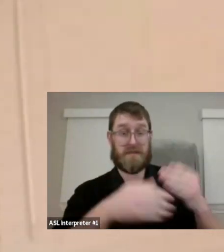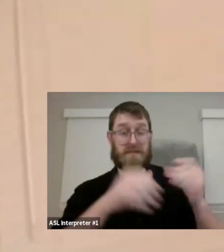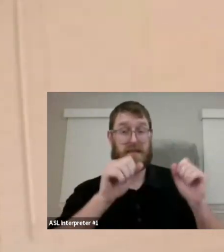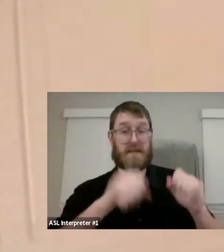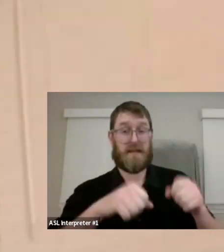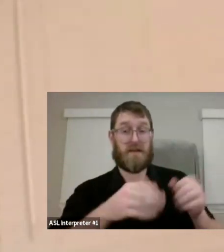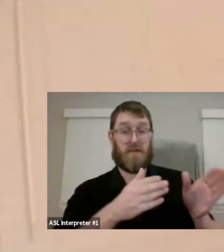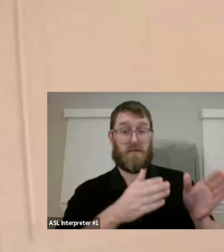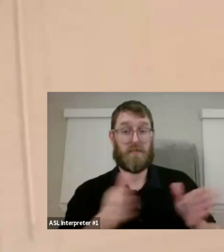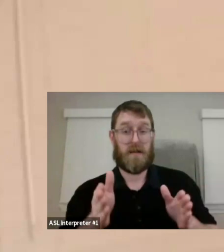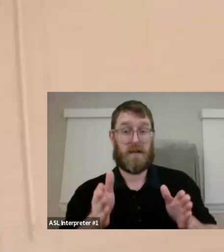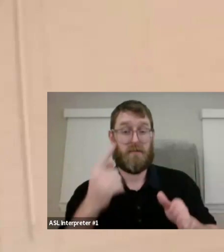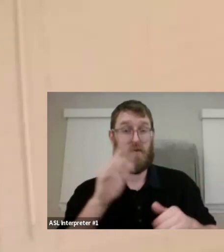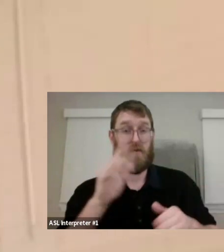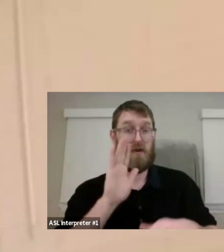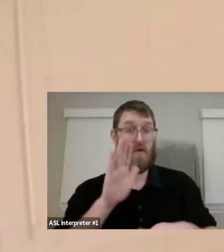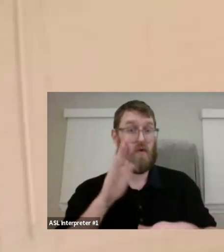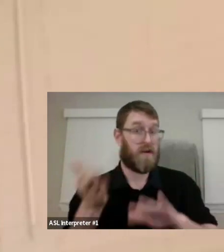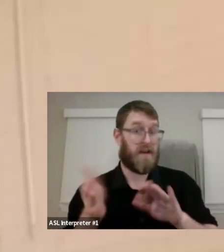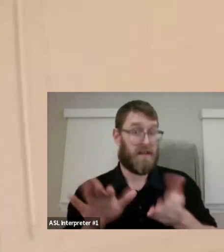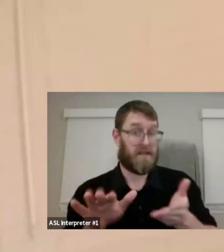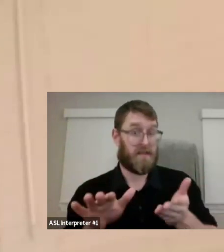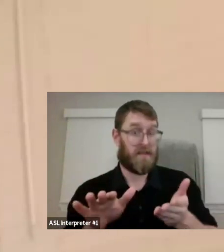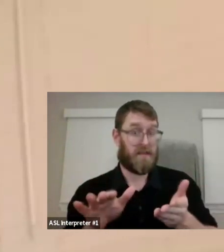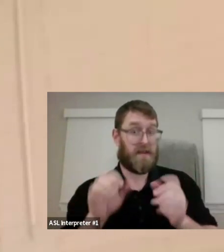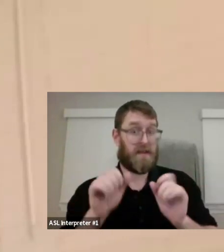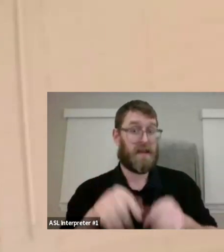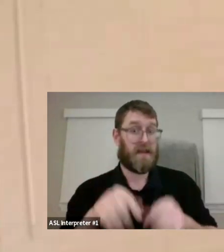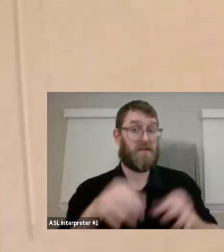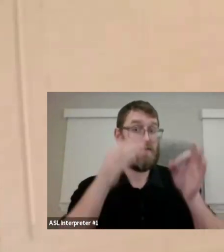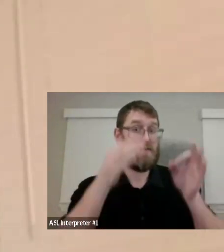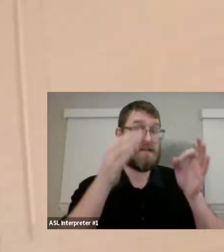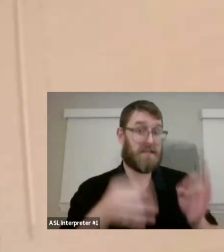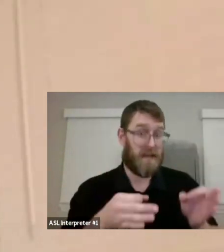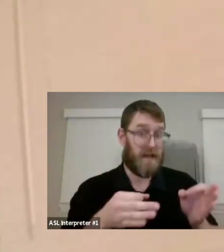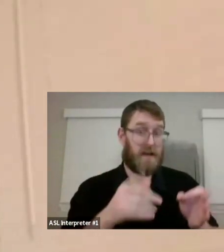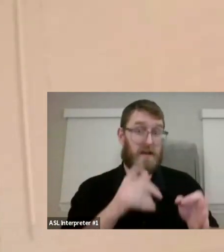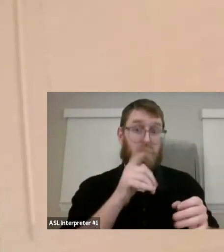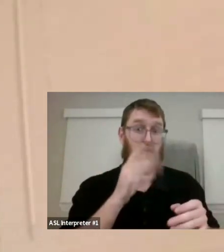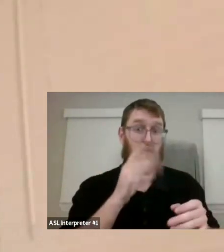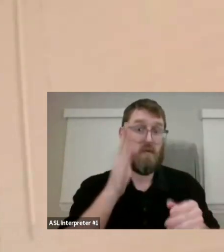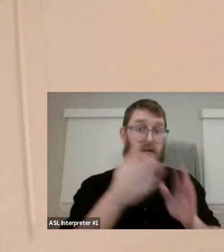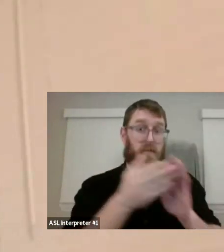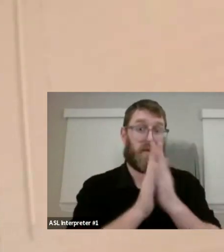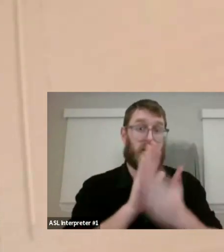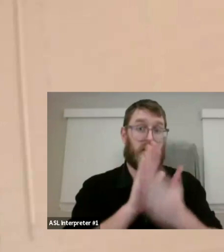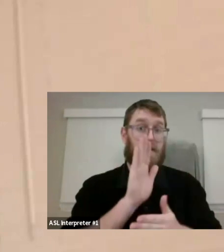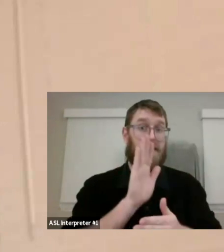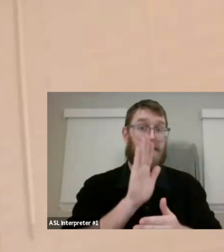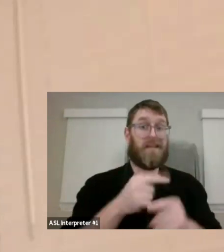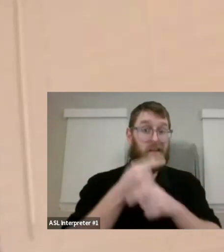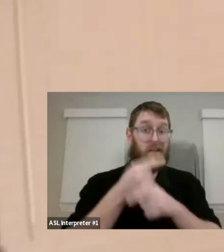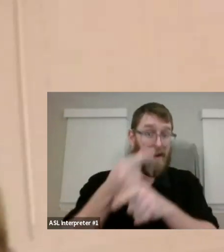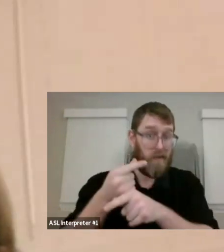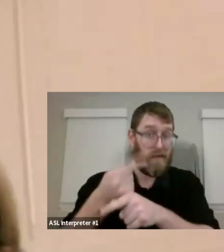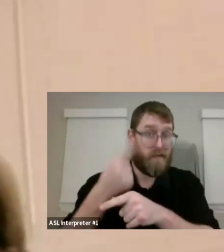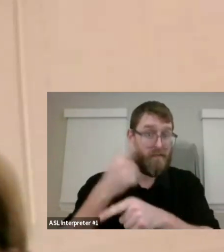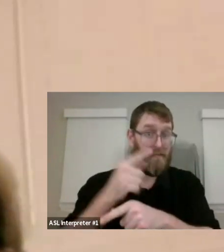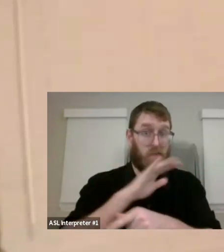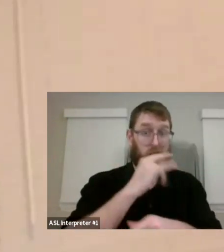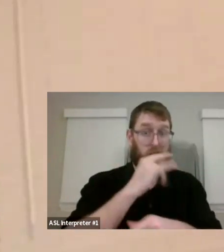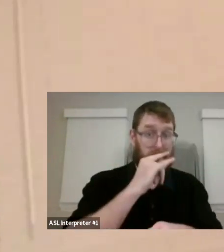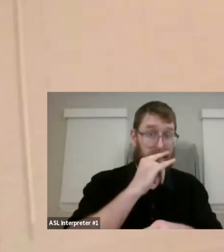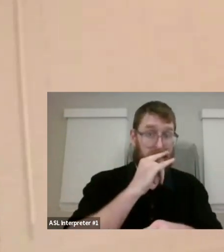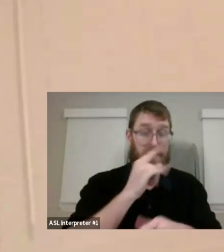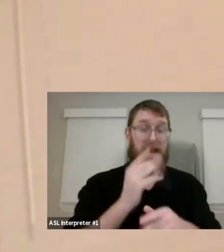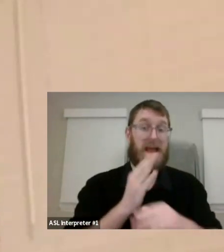death? So can you choose somebody to succeed you as guardian, or do they then have to start